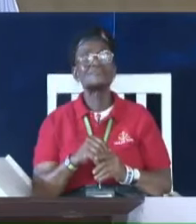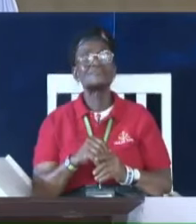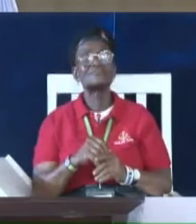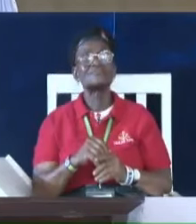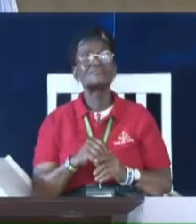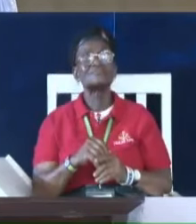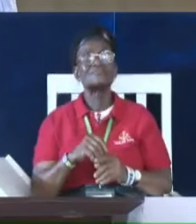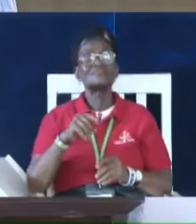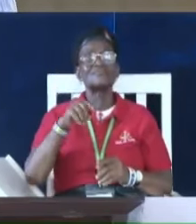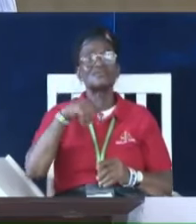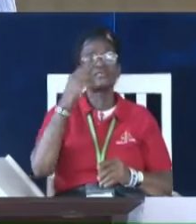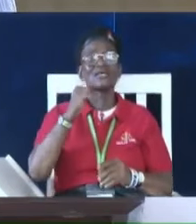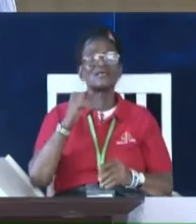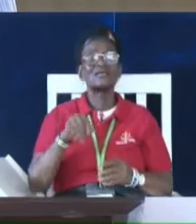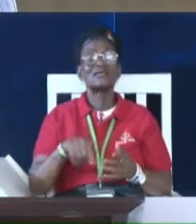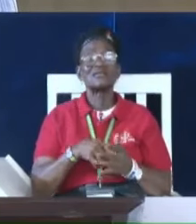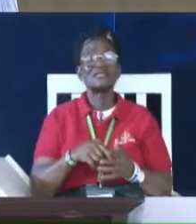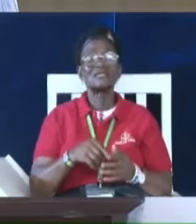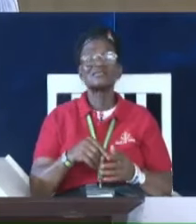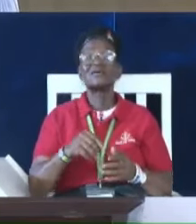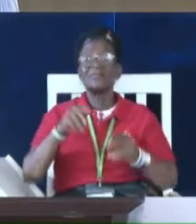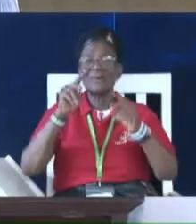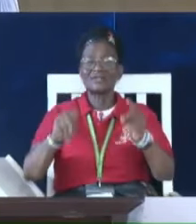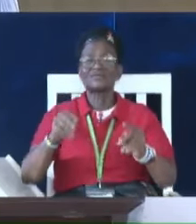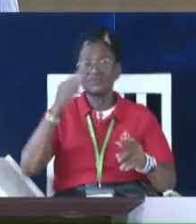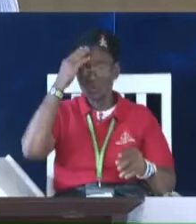and said, this fellow knows me.